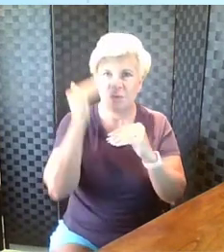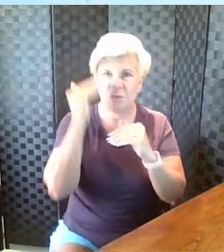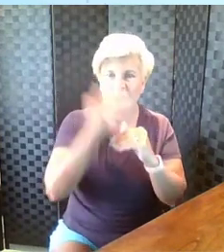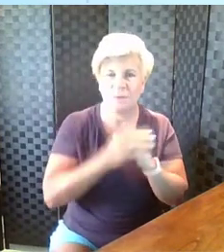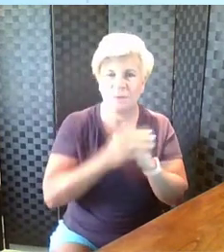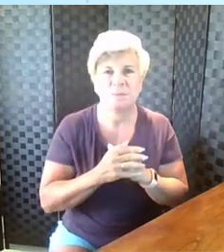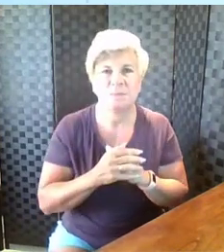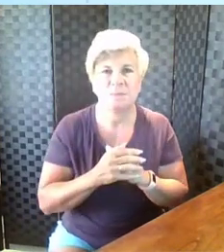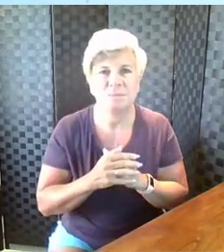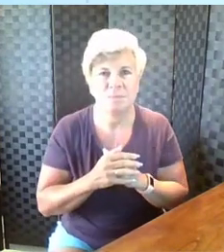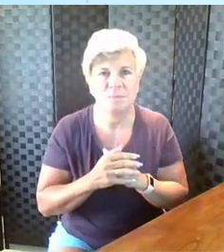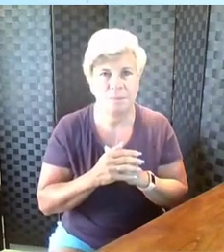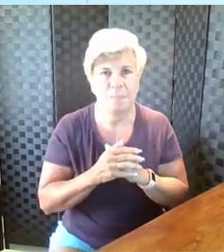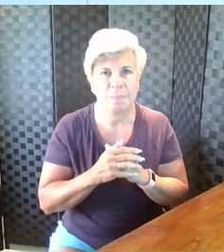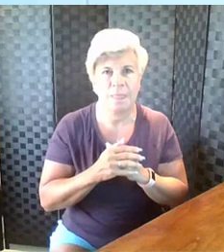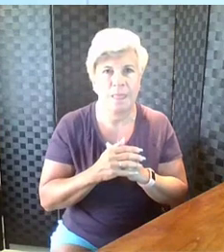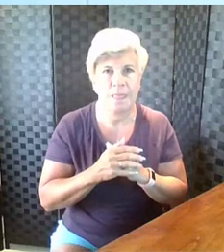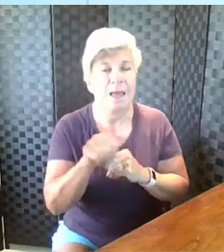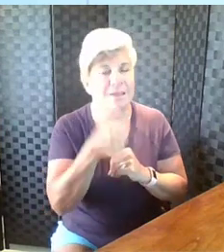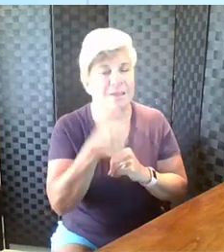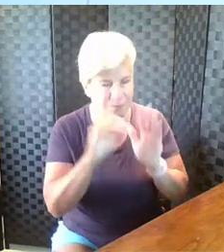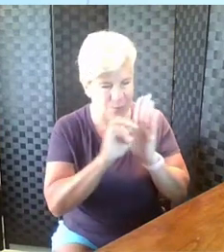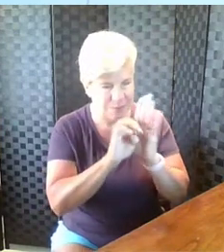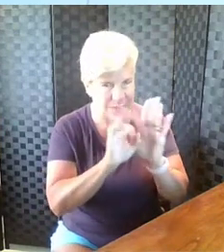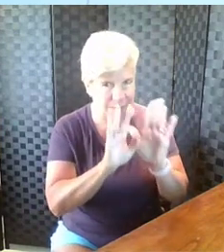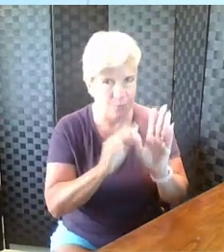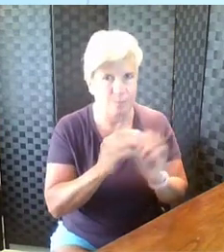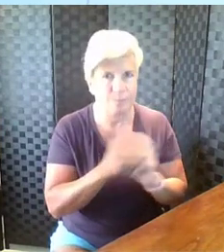You'll see another example here.